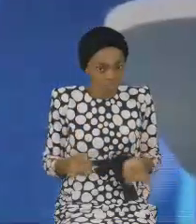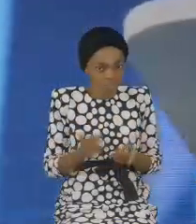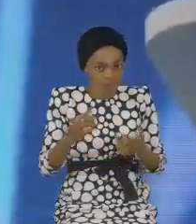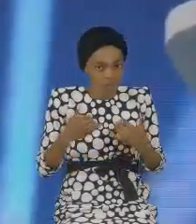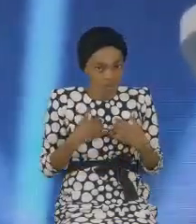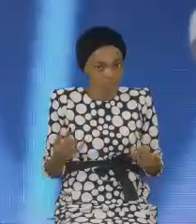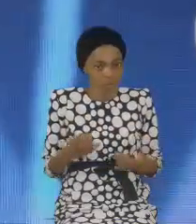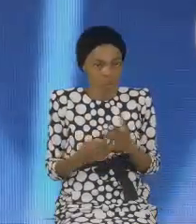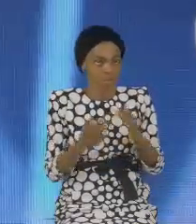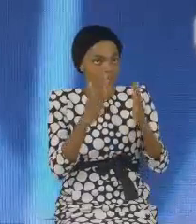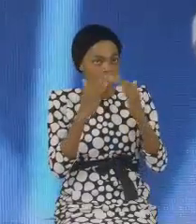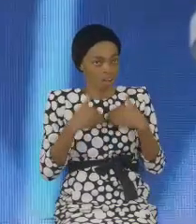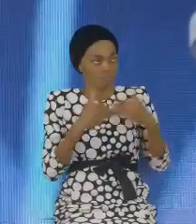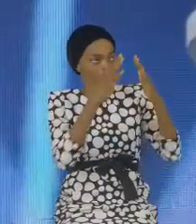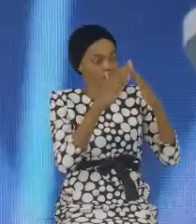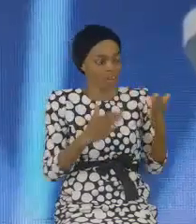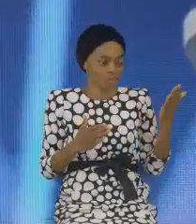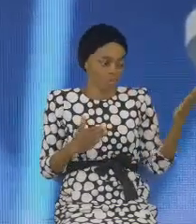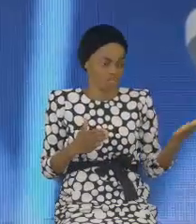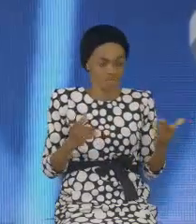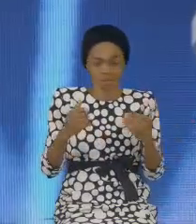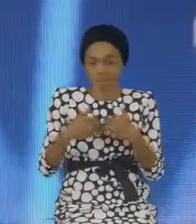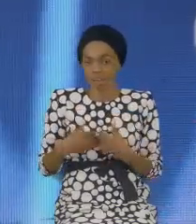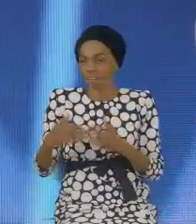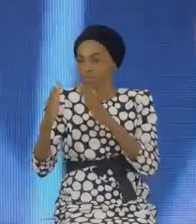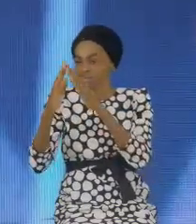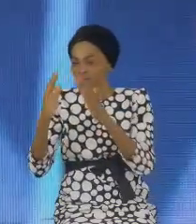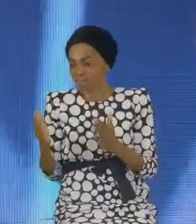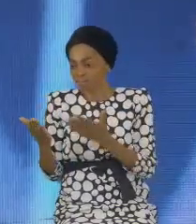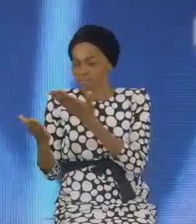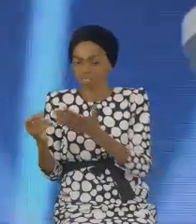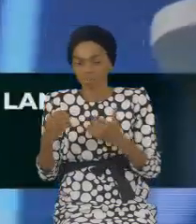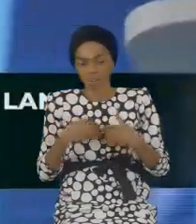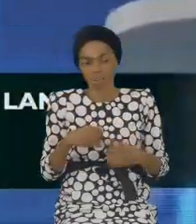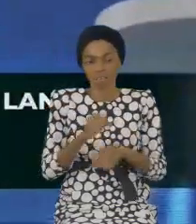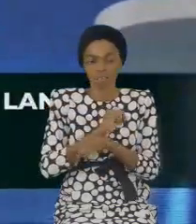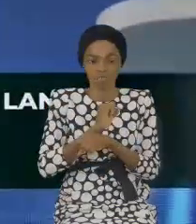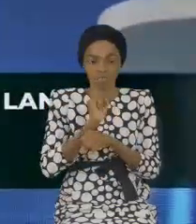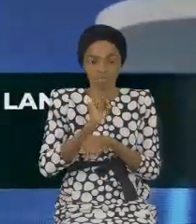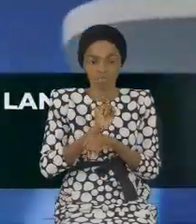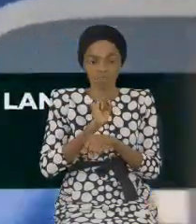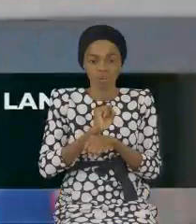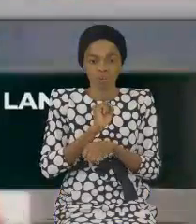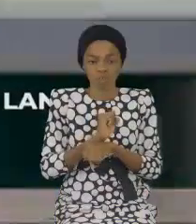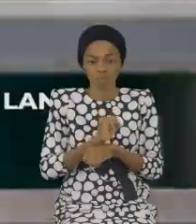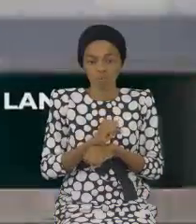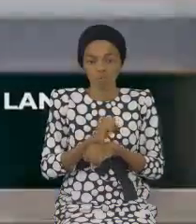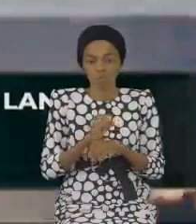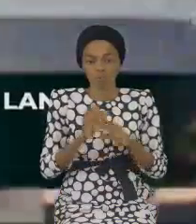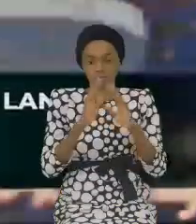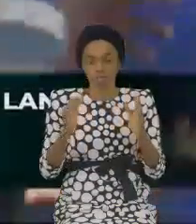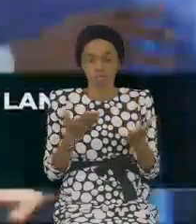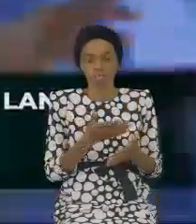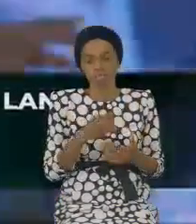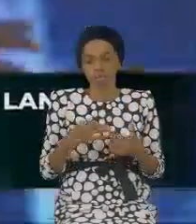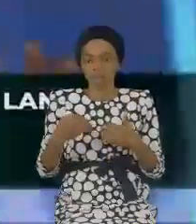have a shelter there, we have a shed there, we have a shop there, we have habitation there, we have a dwelling place there,